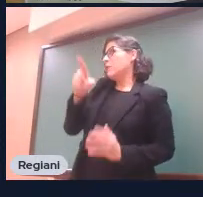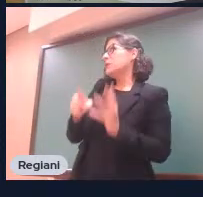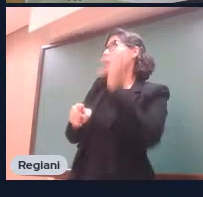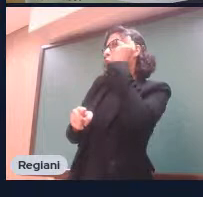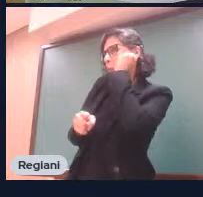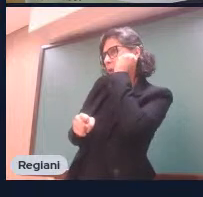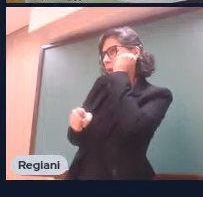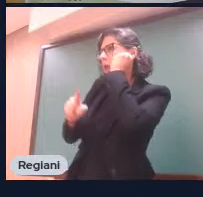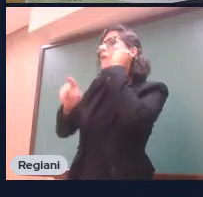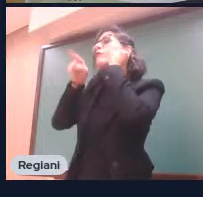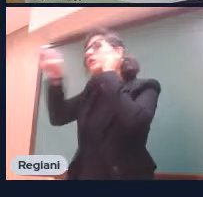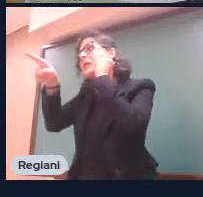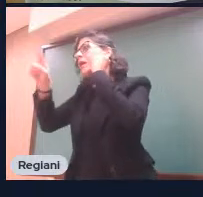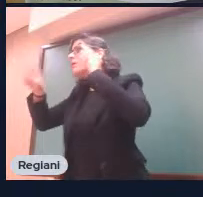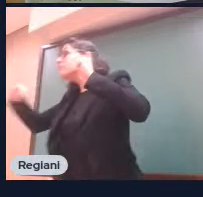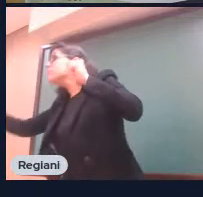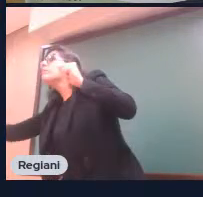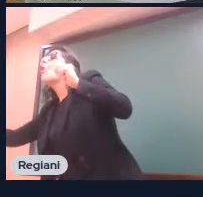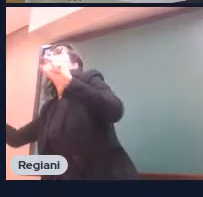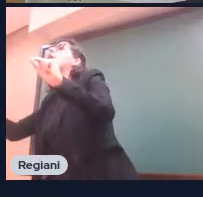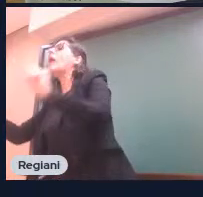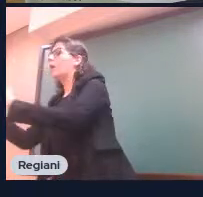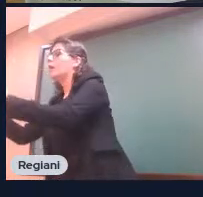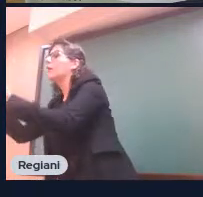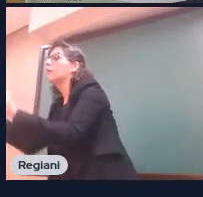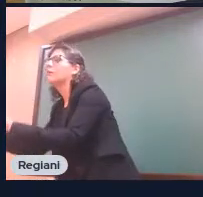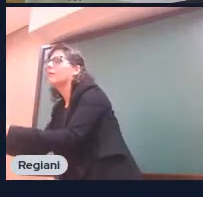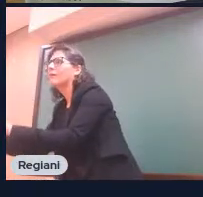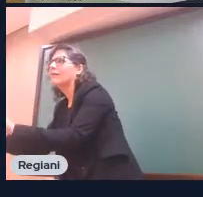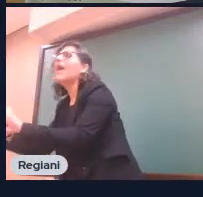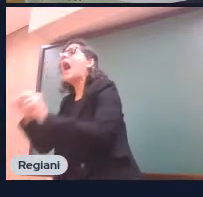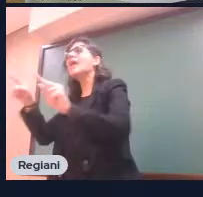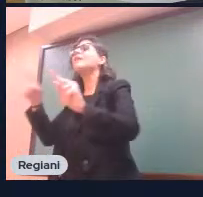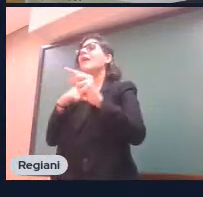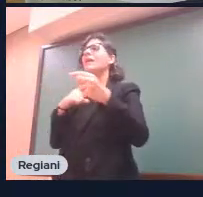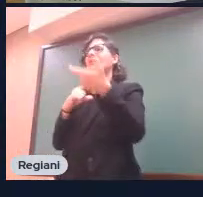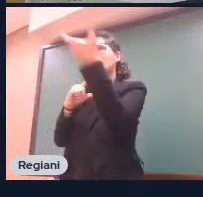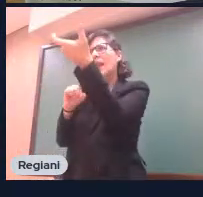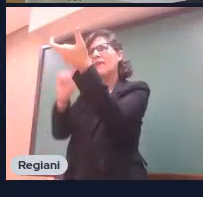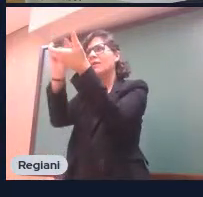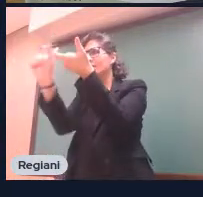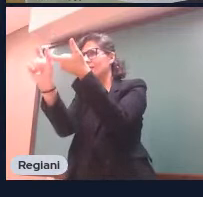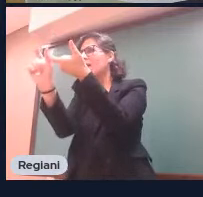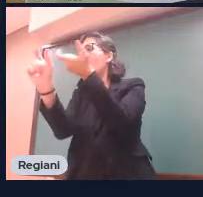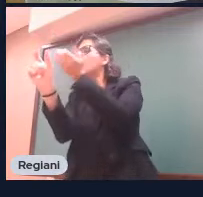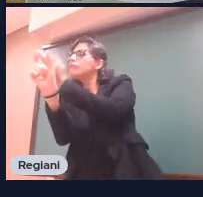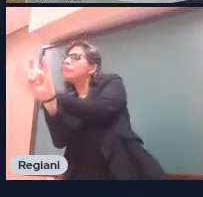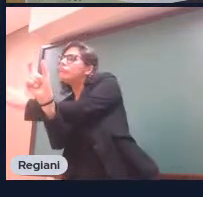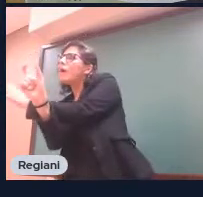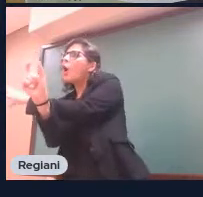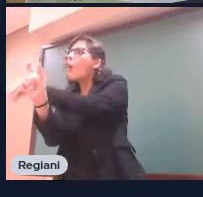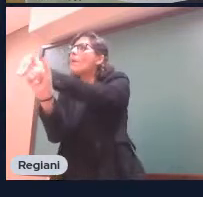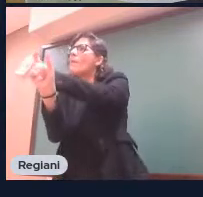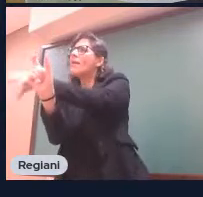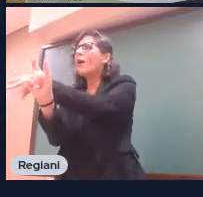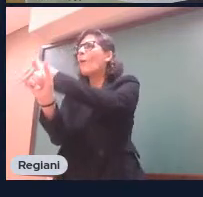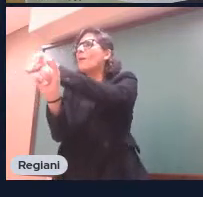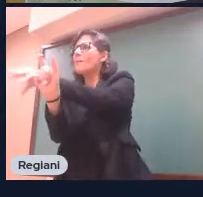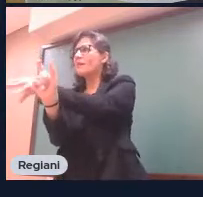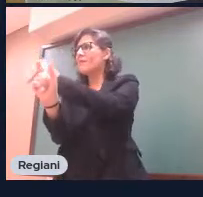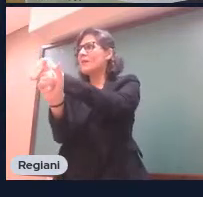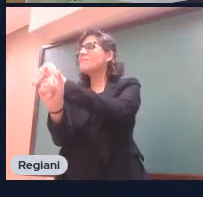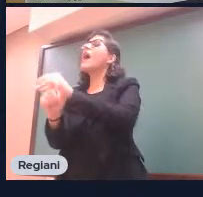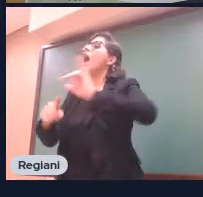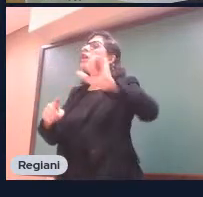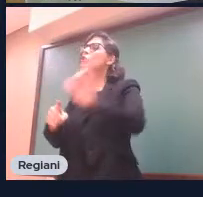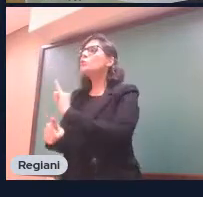definition. And he did this not just for verbs, but also for nouns and function words and all the other parts of speech. He came up with strategies that he discovered